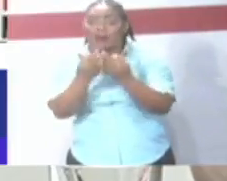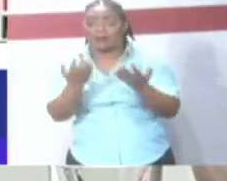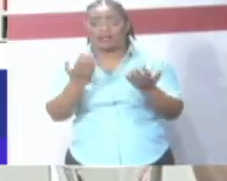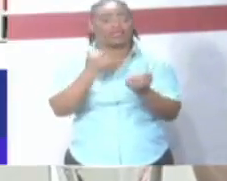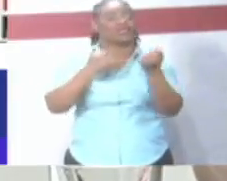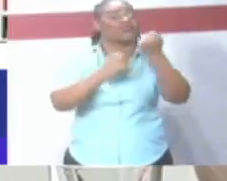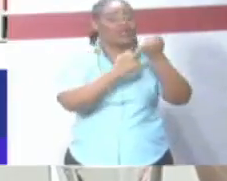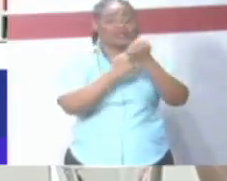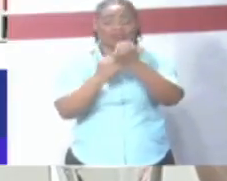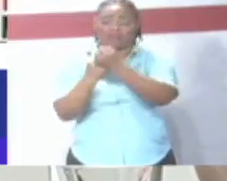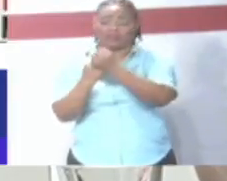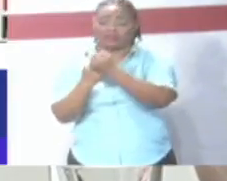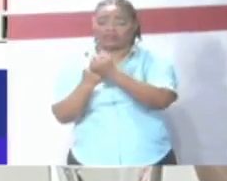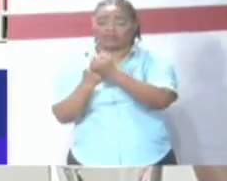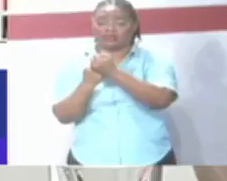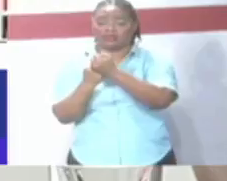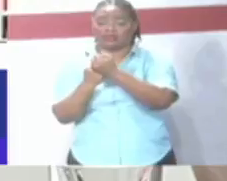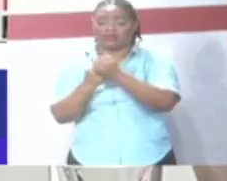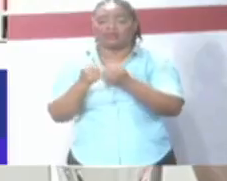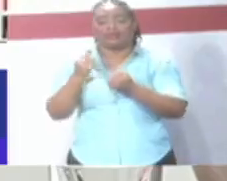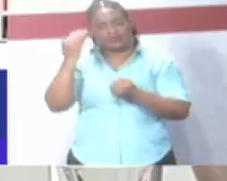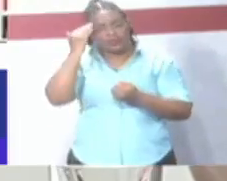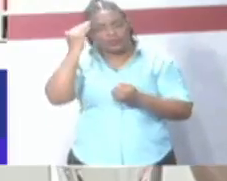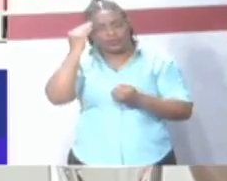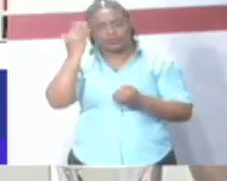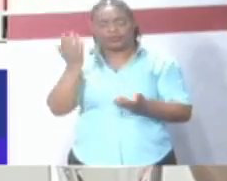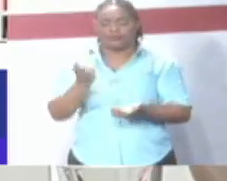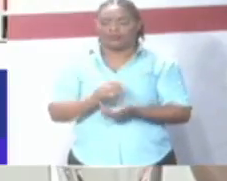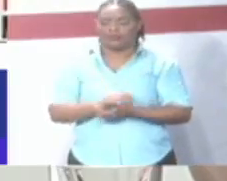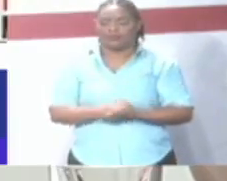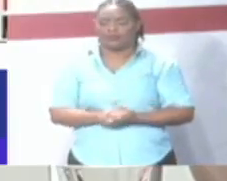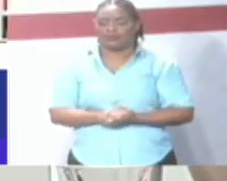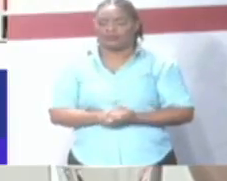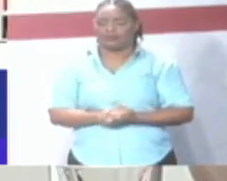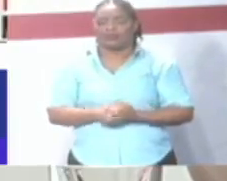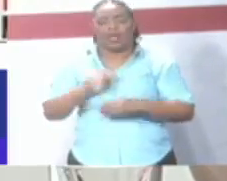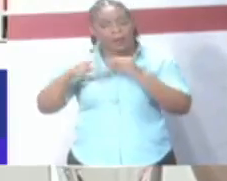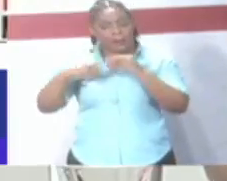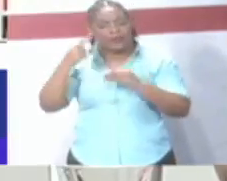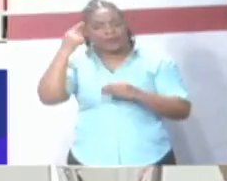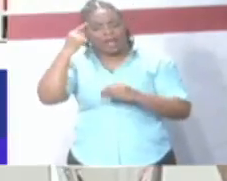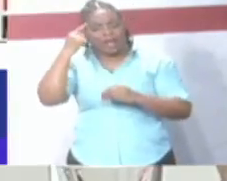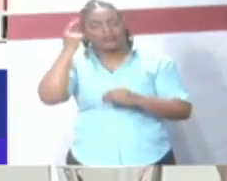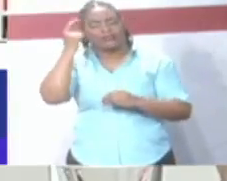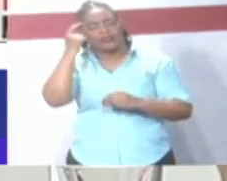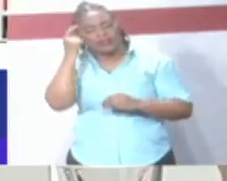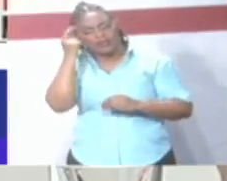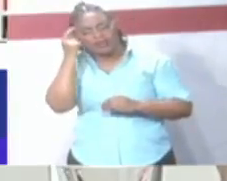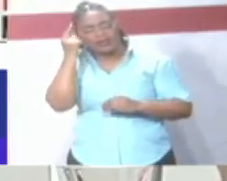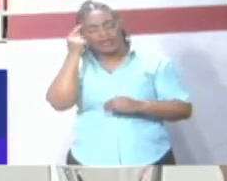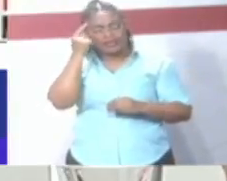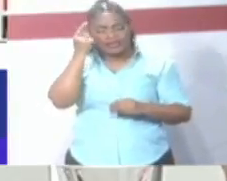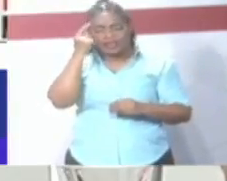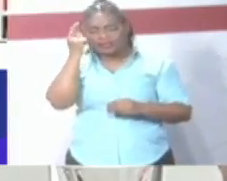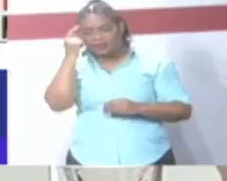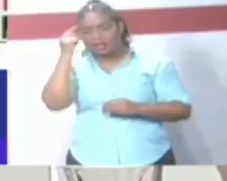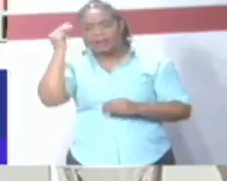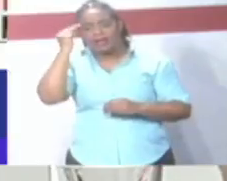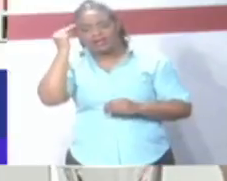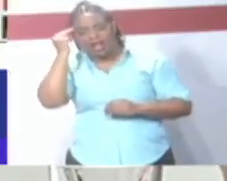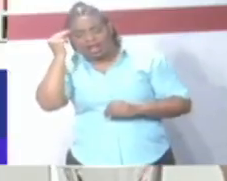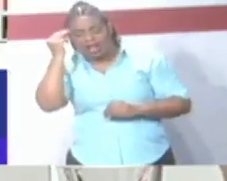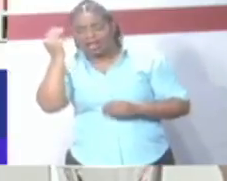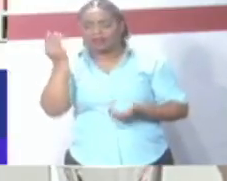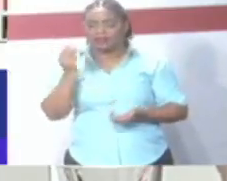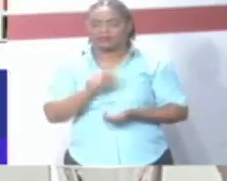hidden thing about the mental side of it. Think about how these safe